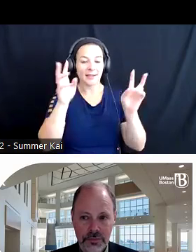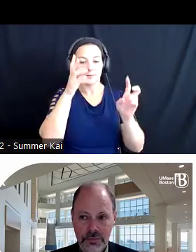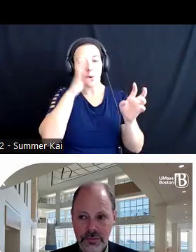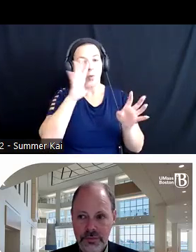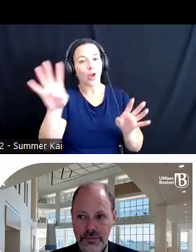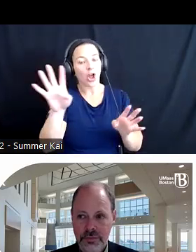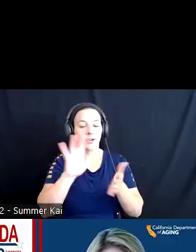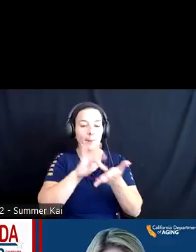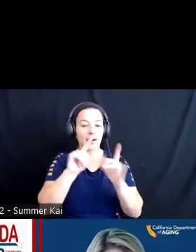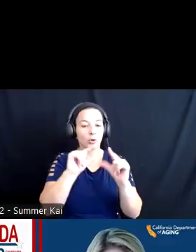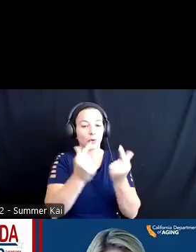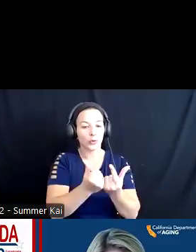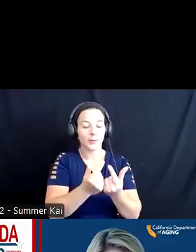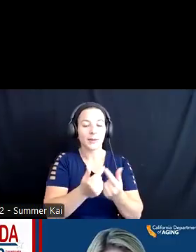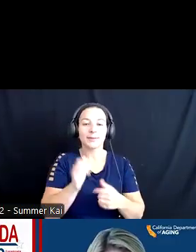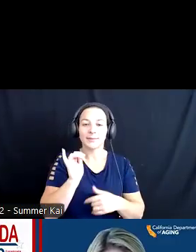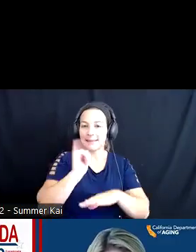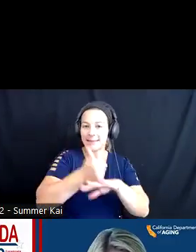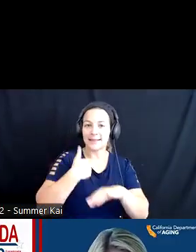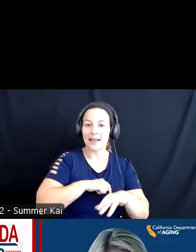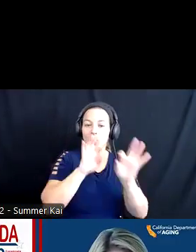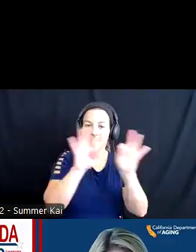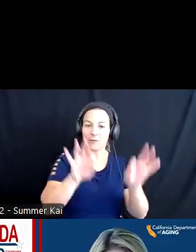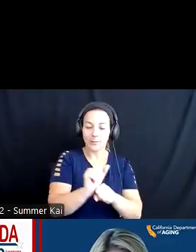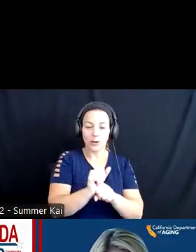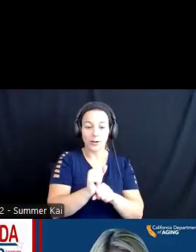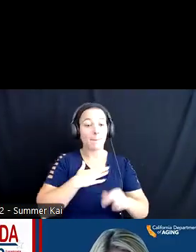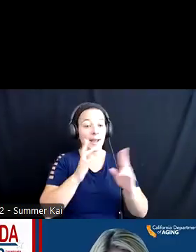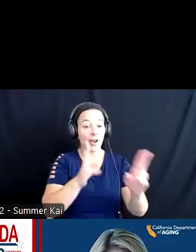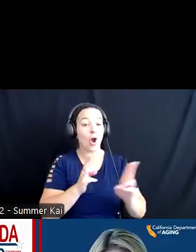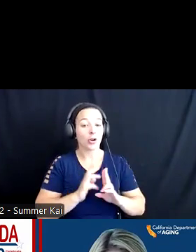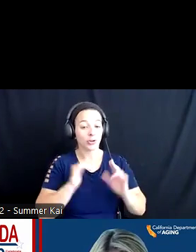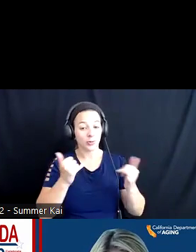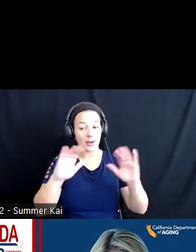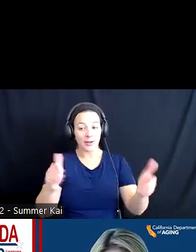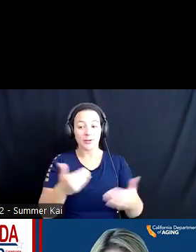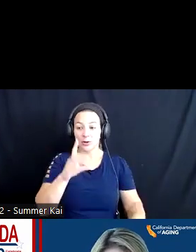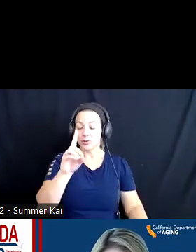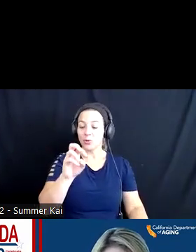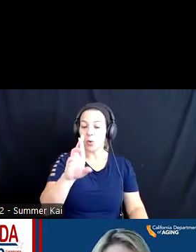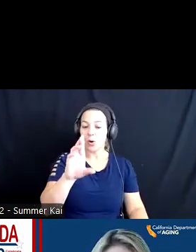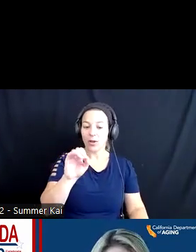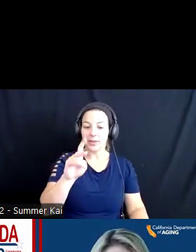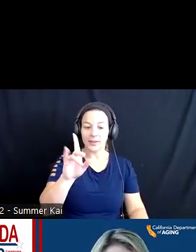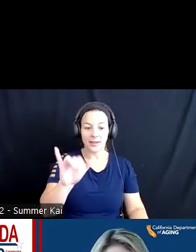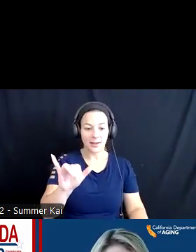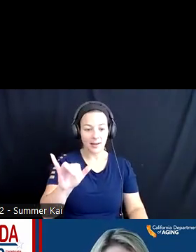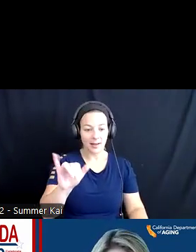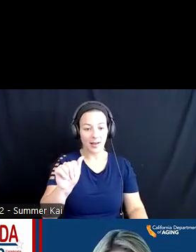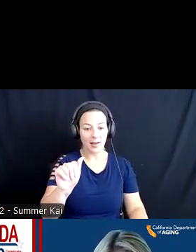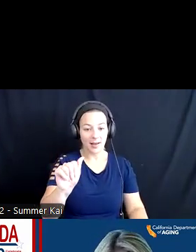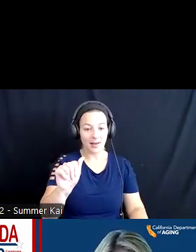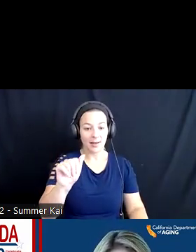frame the work that we're undertaking. It's my honor to now introduce Dorothea Polk, who's a project manager with